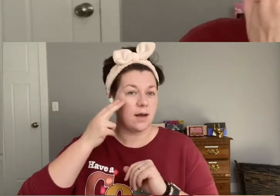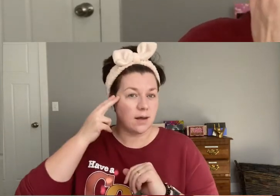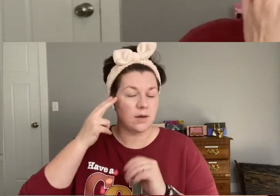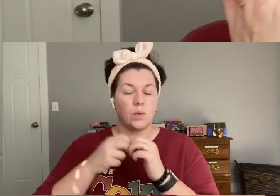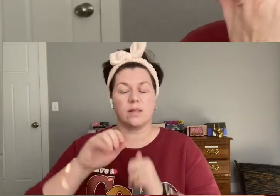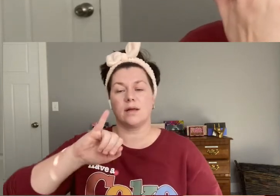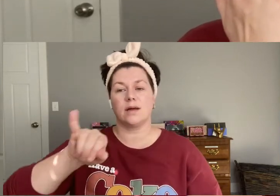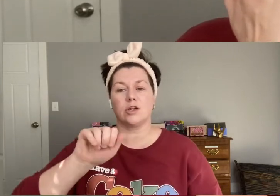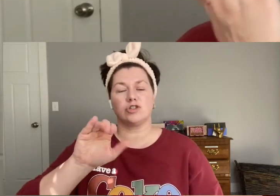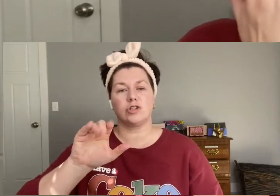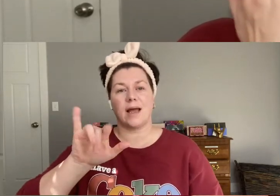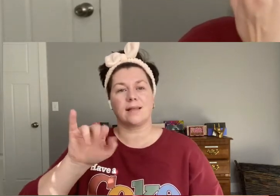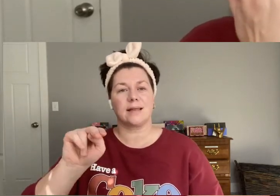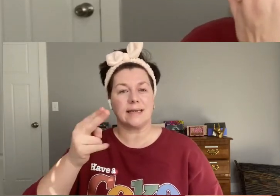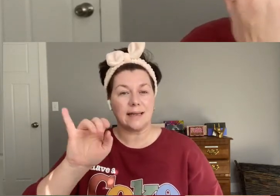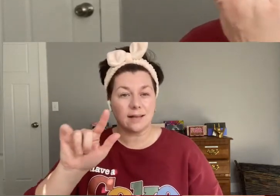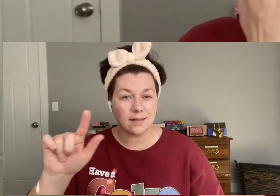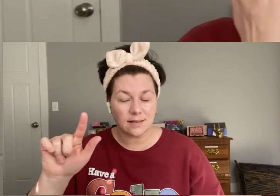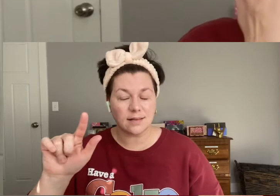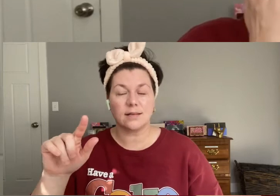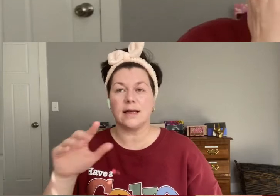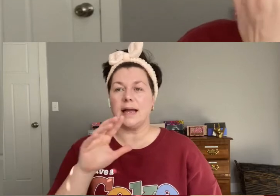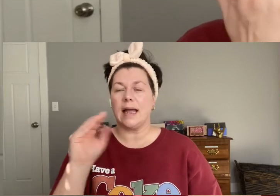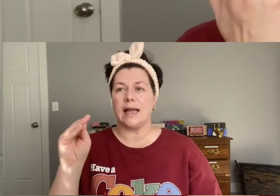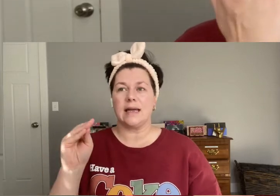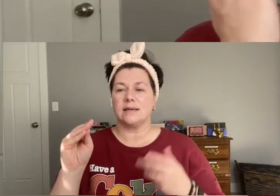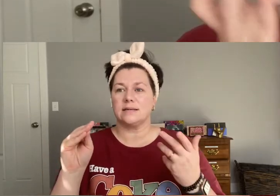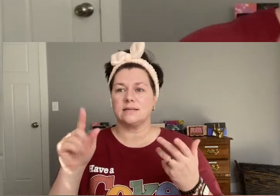and I'm really surprised.